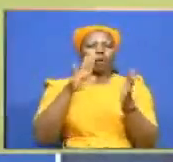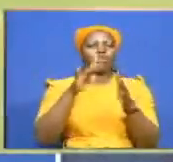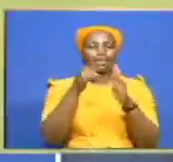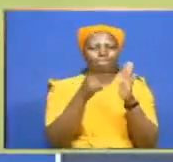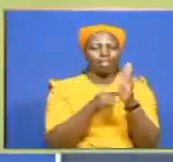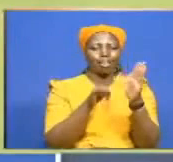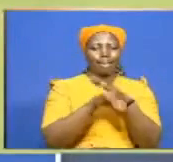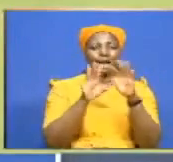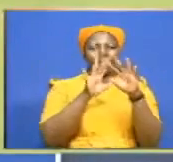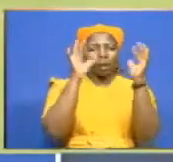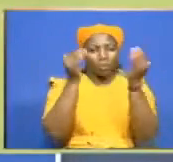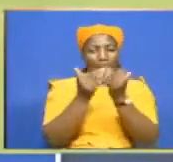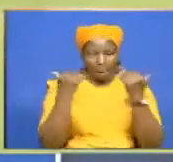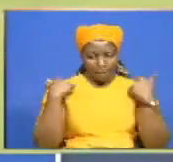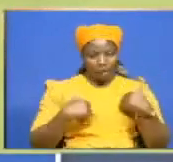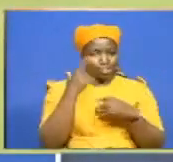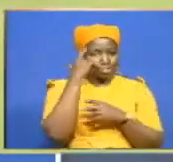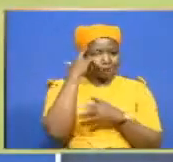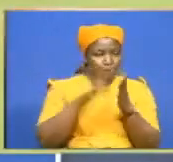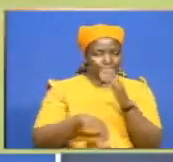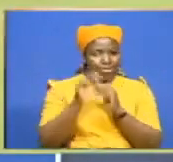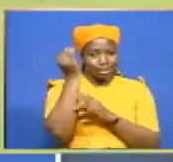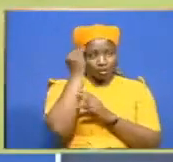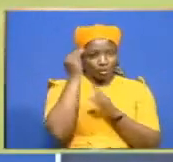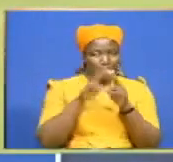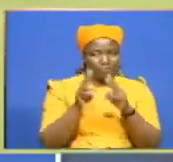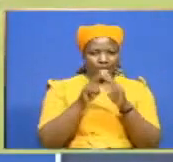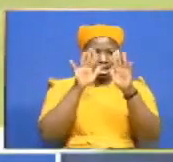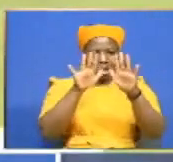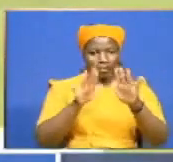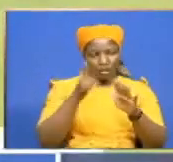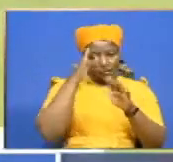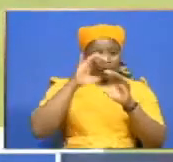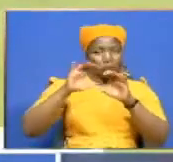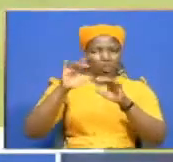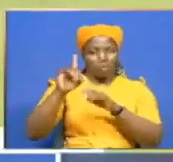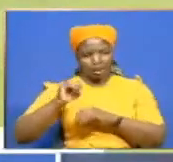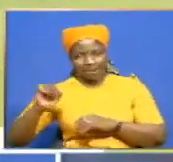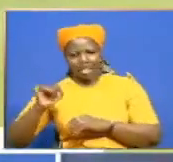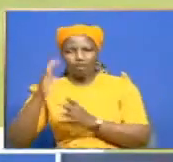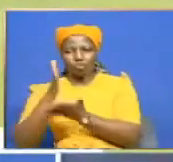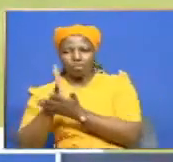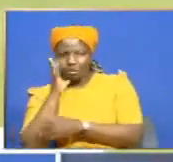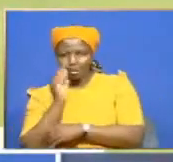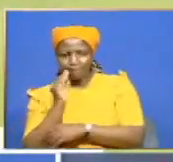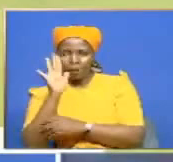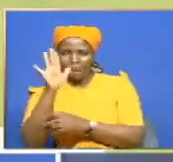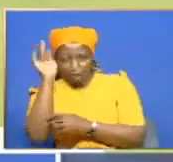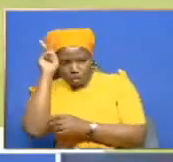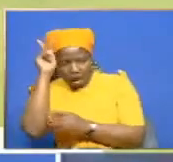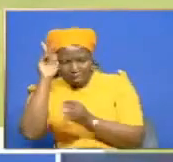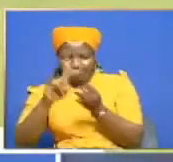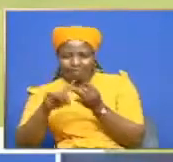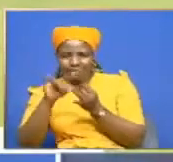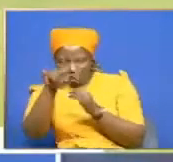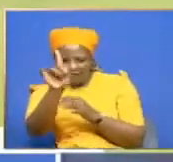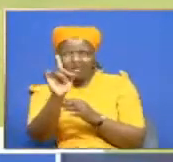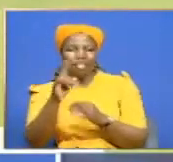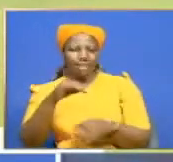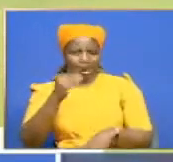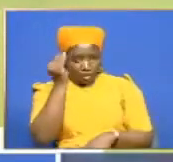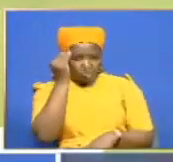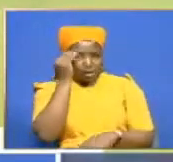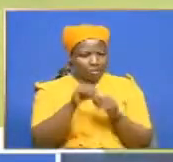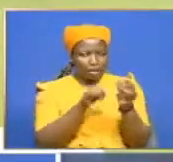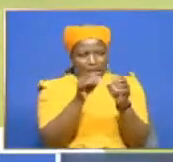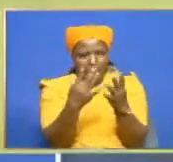world. I really think education is so important for the coaches. On one side, it's experience, it's your knowledge, it's your self-education, how